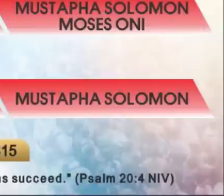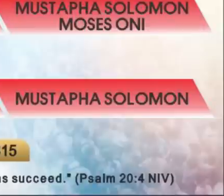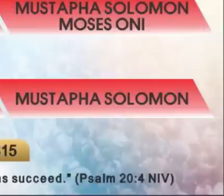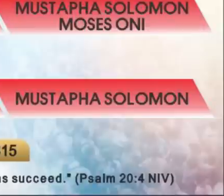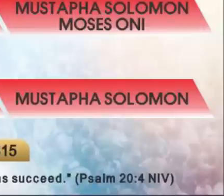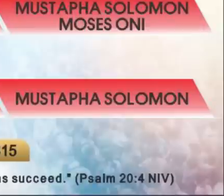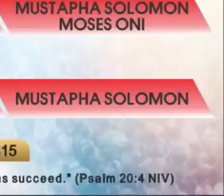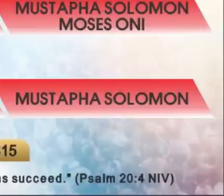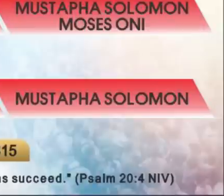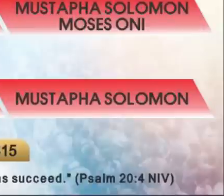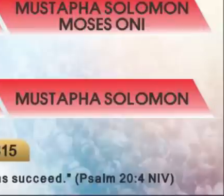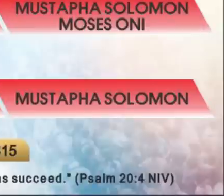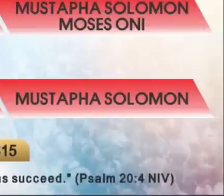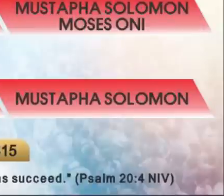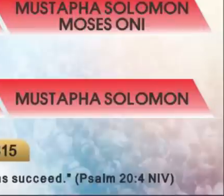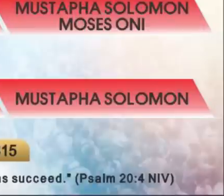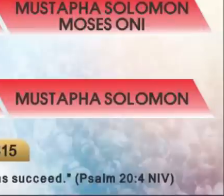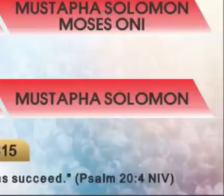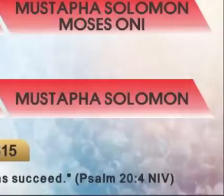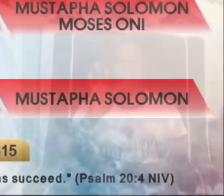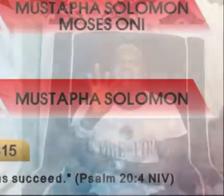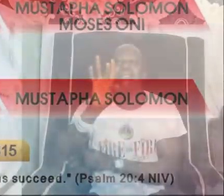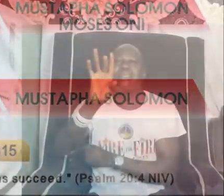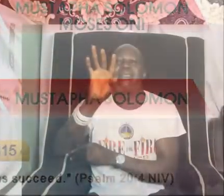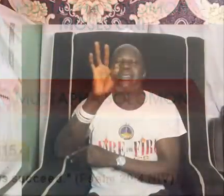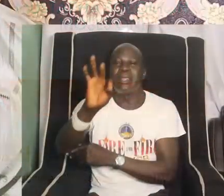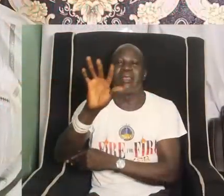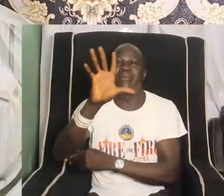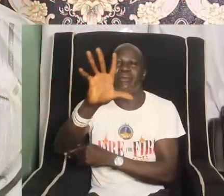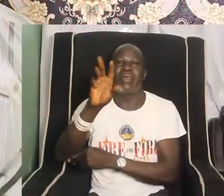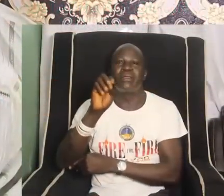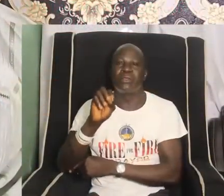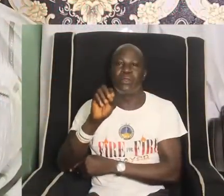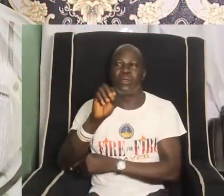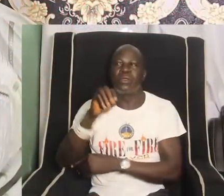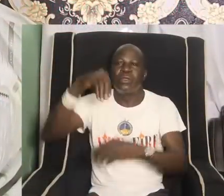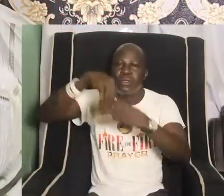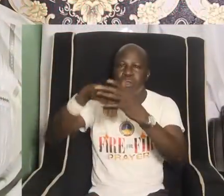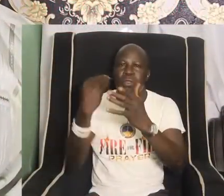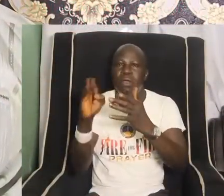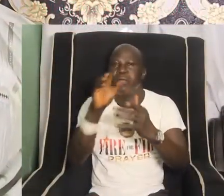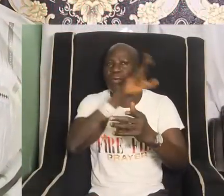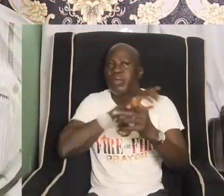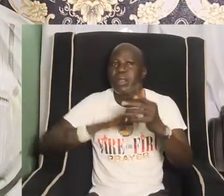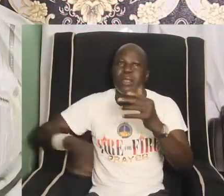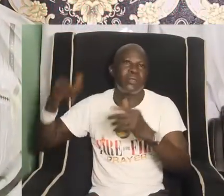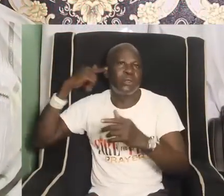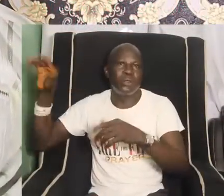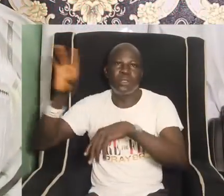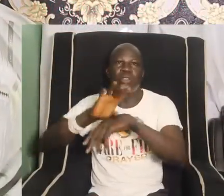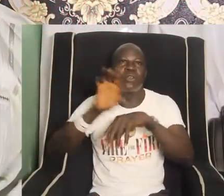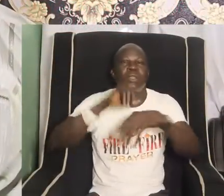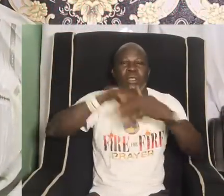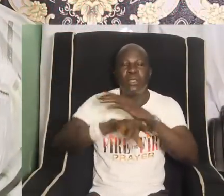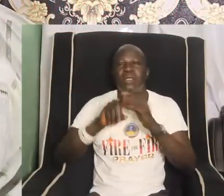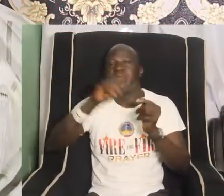101 52 98 950 Senior Family Church, no ma gbe jade ni